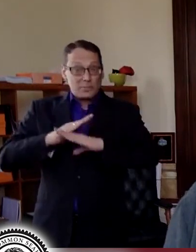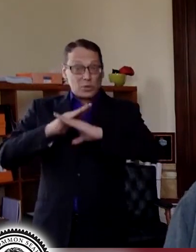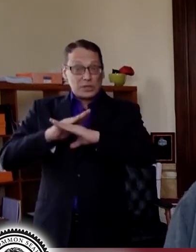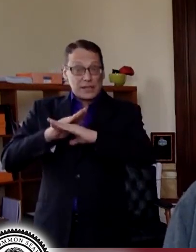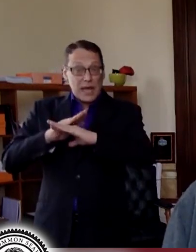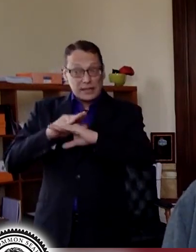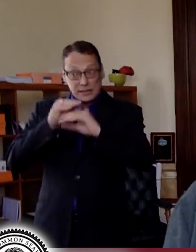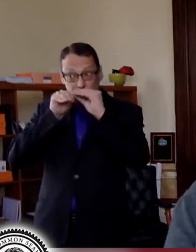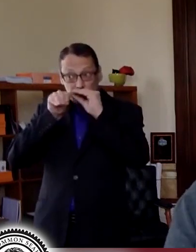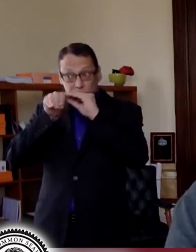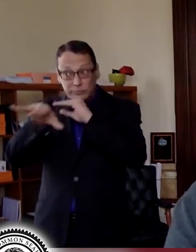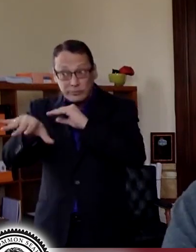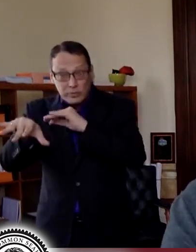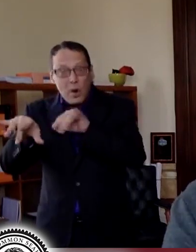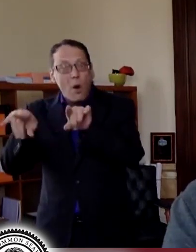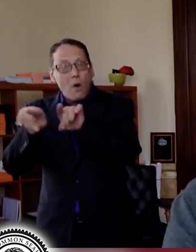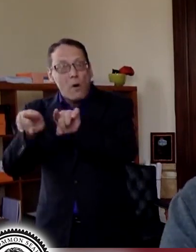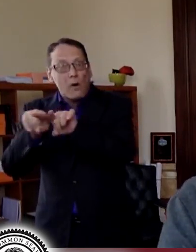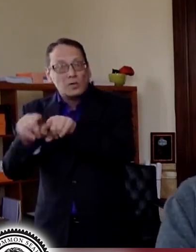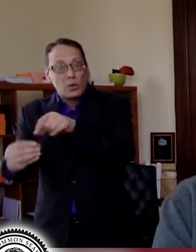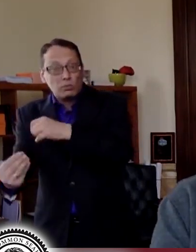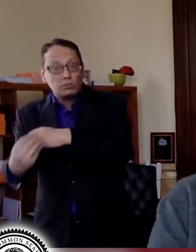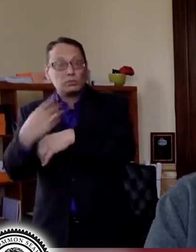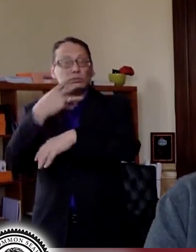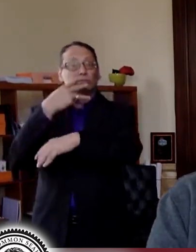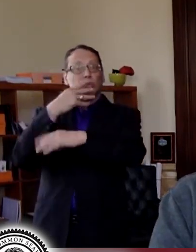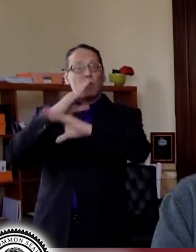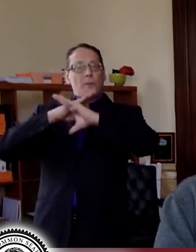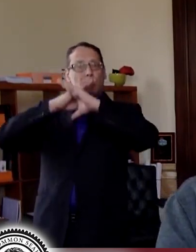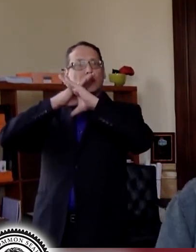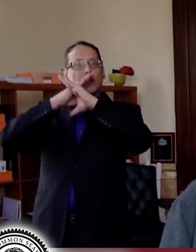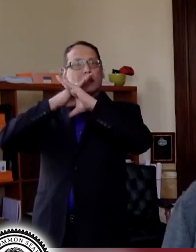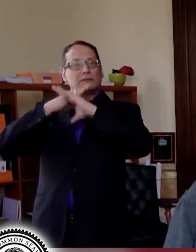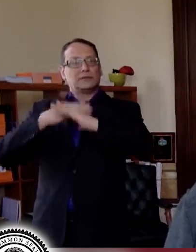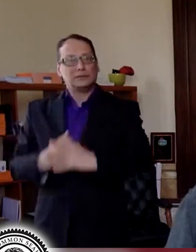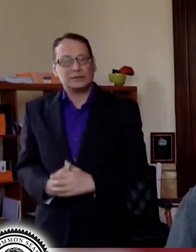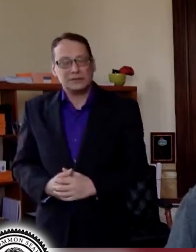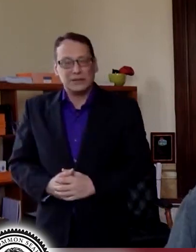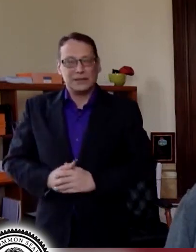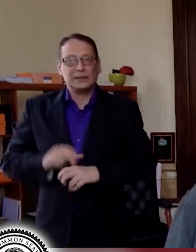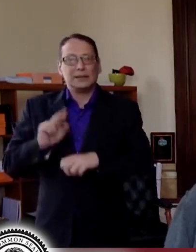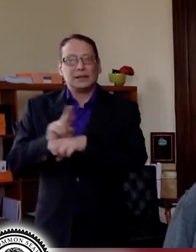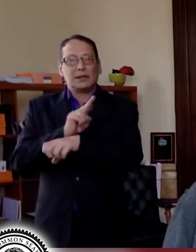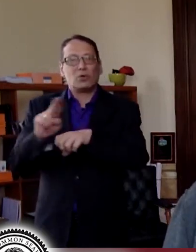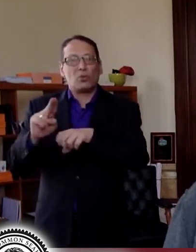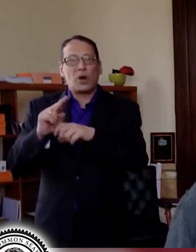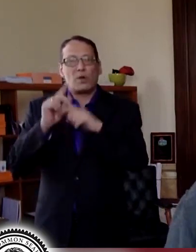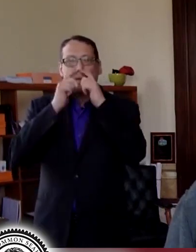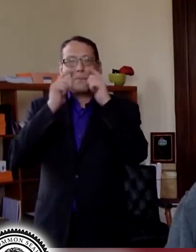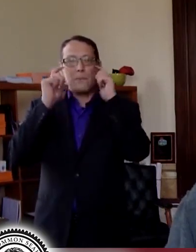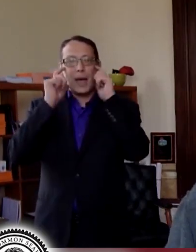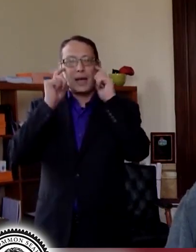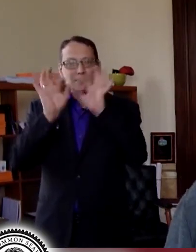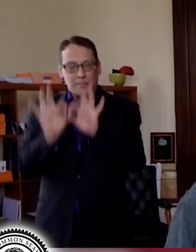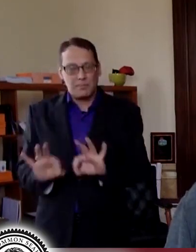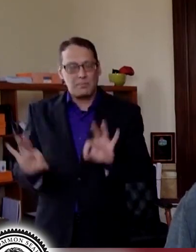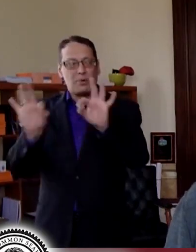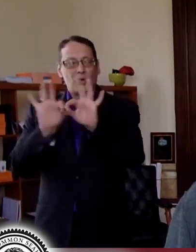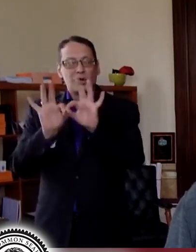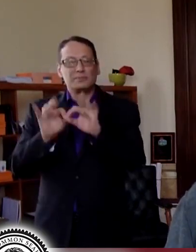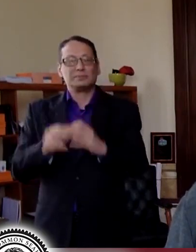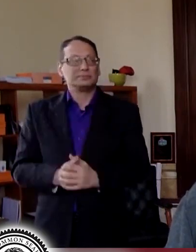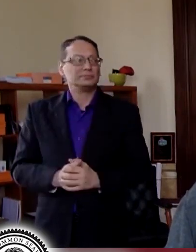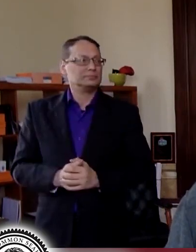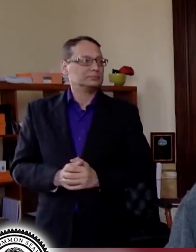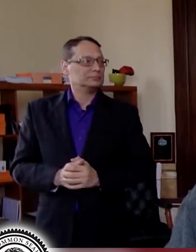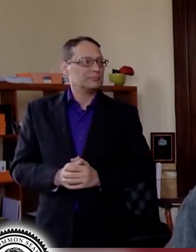from you. But similarly, if they are wearing a mask, you from them. So wearing the mask is really an important thing. And,